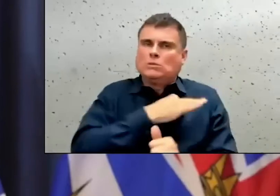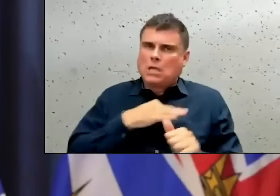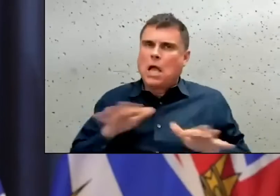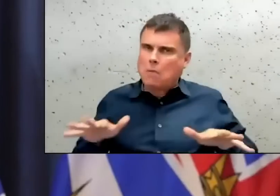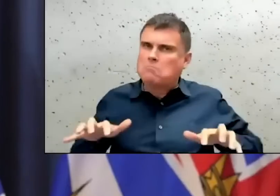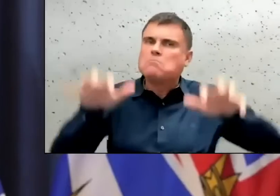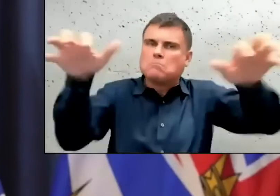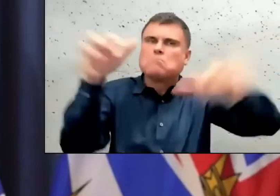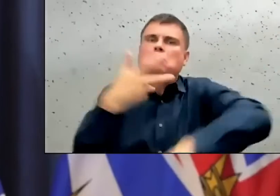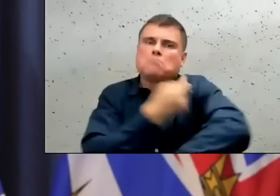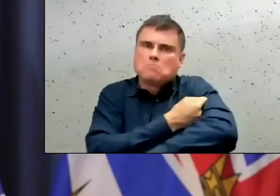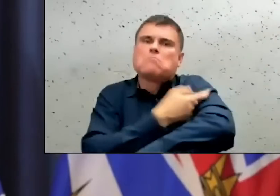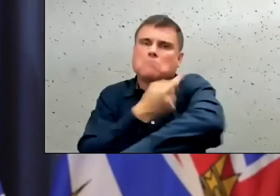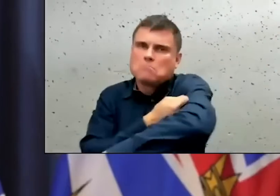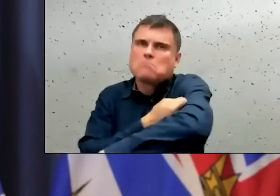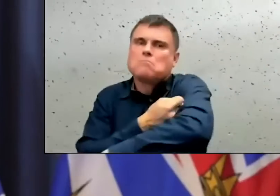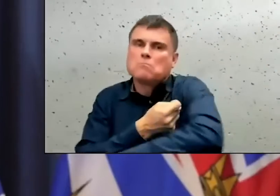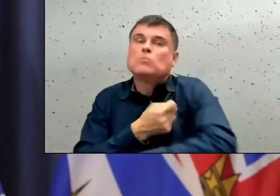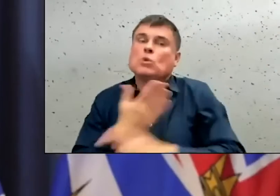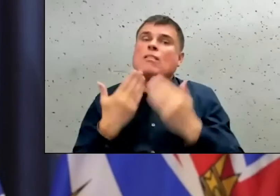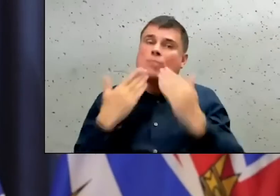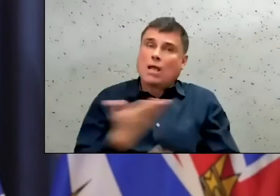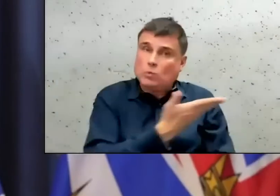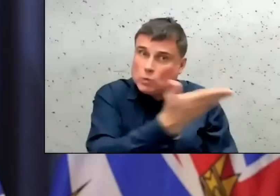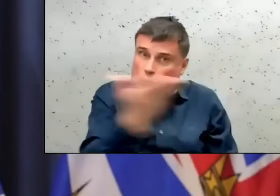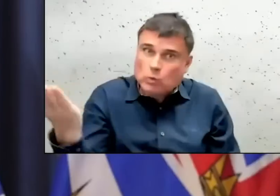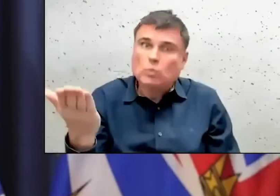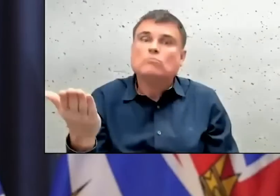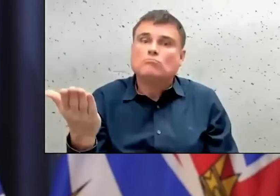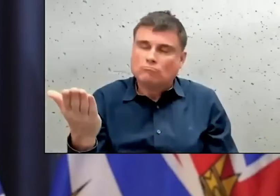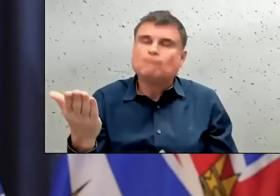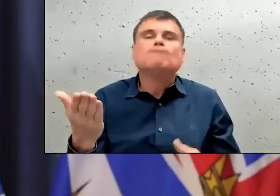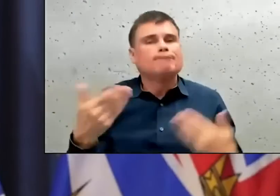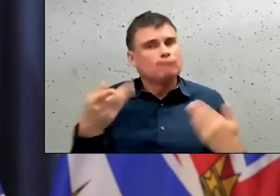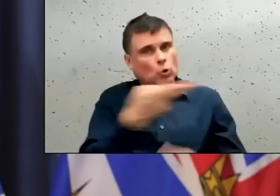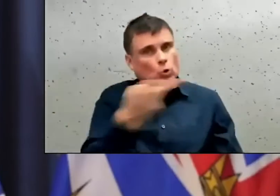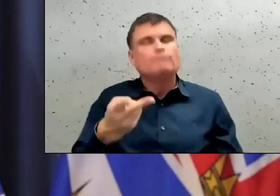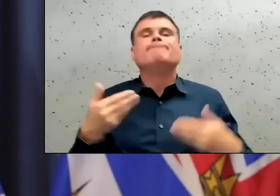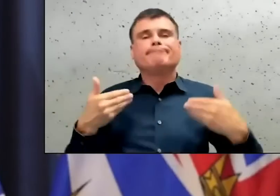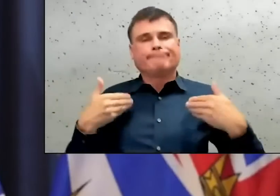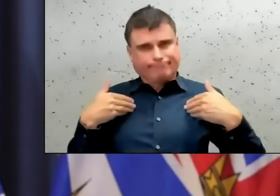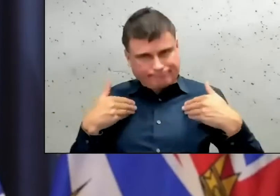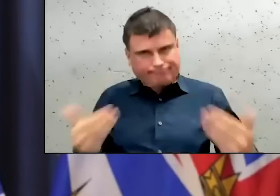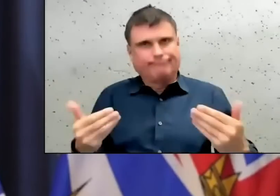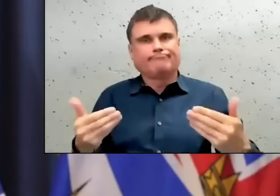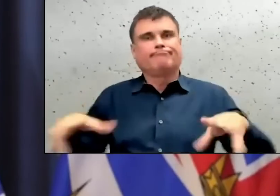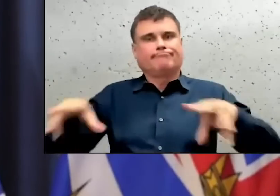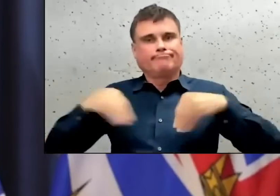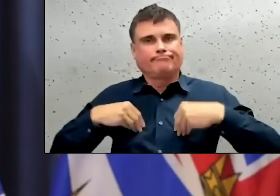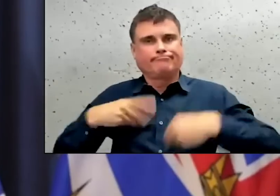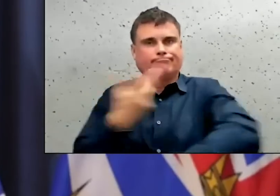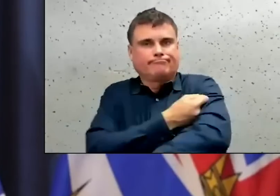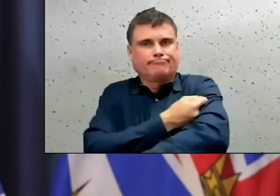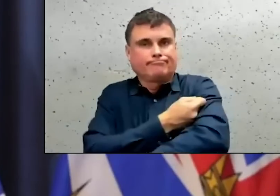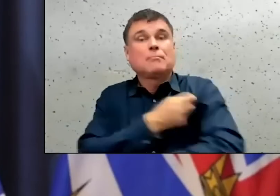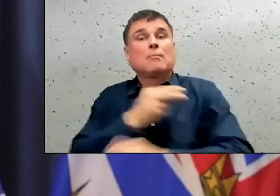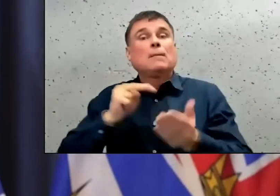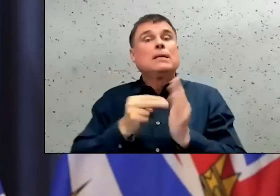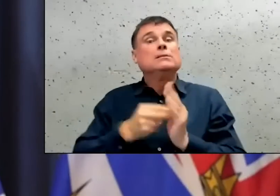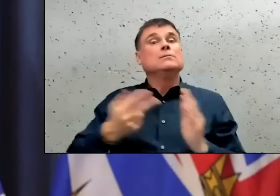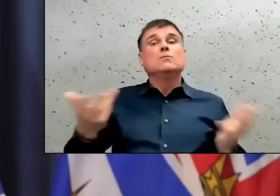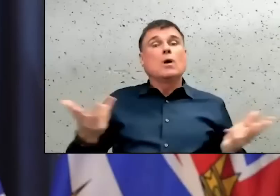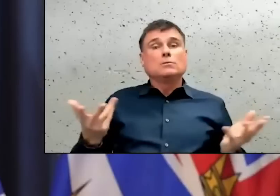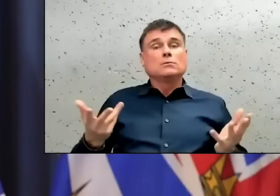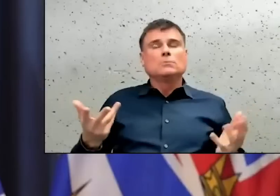option, who have joined the path of getting vaccinated, of reducing transmission, and of getting back to the things that we love to do together.